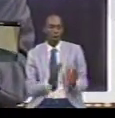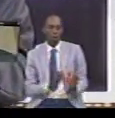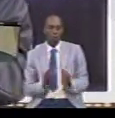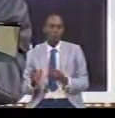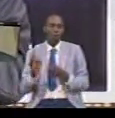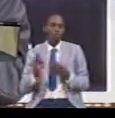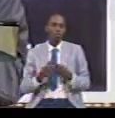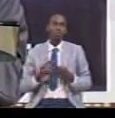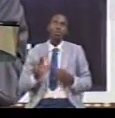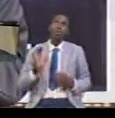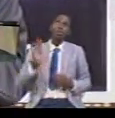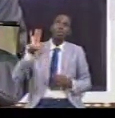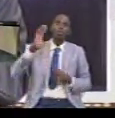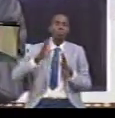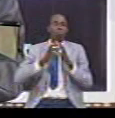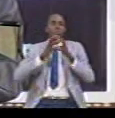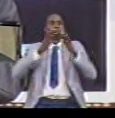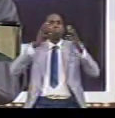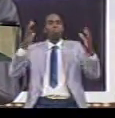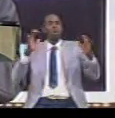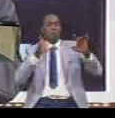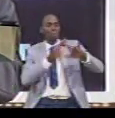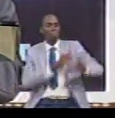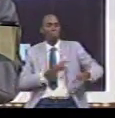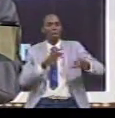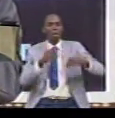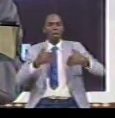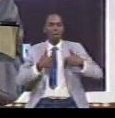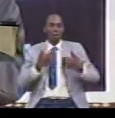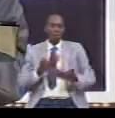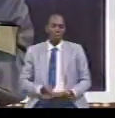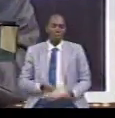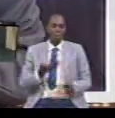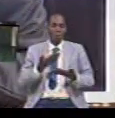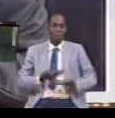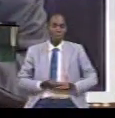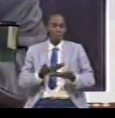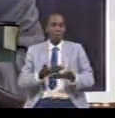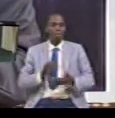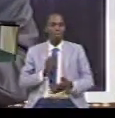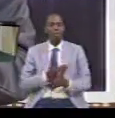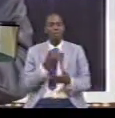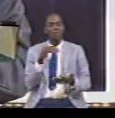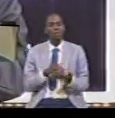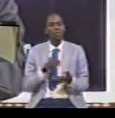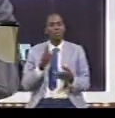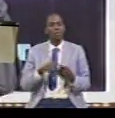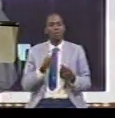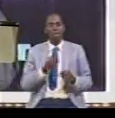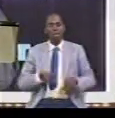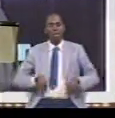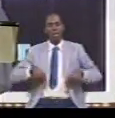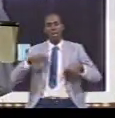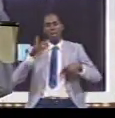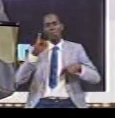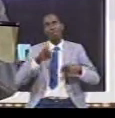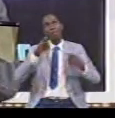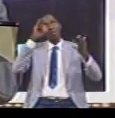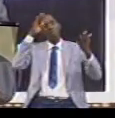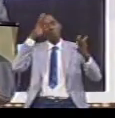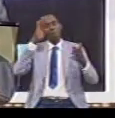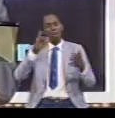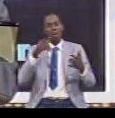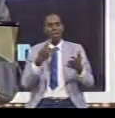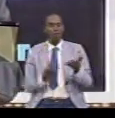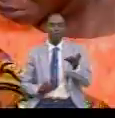his abundant mercy has begotten us again unto a lively hope by the resurrection of